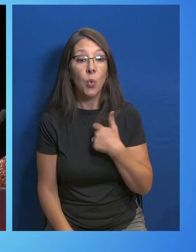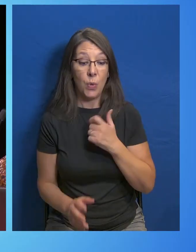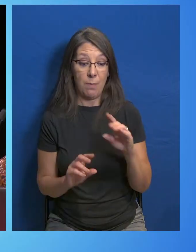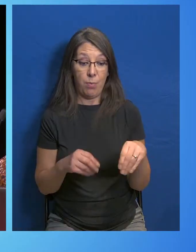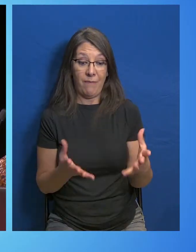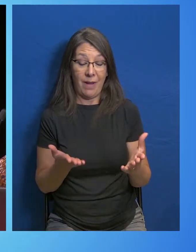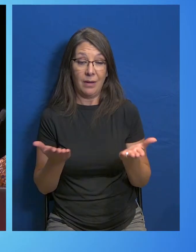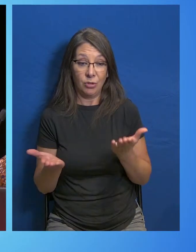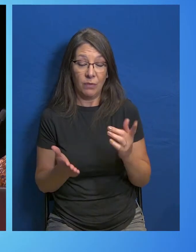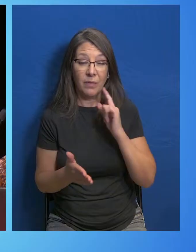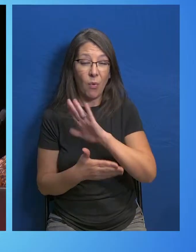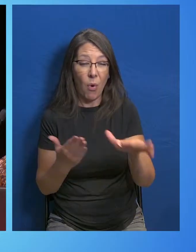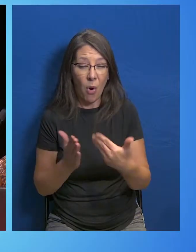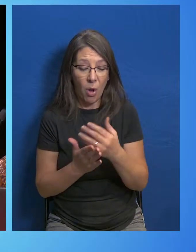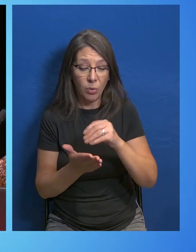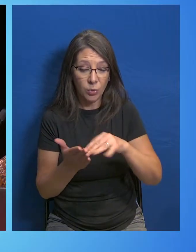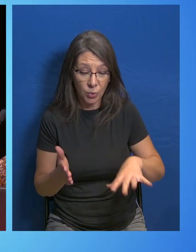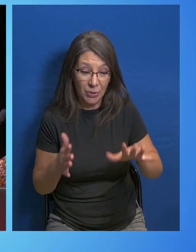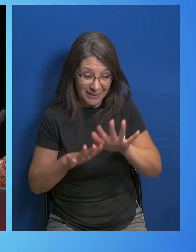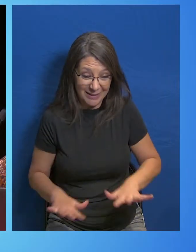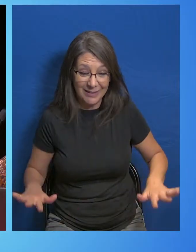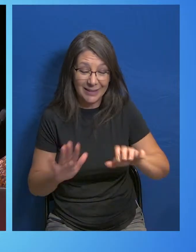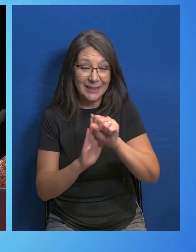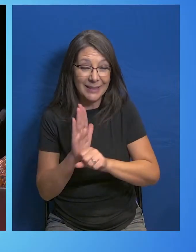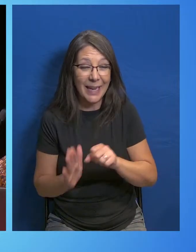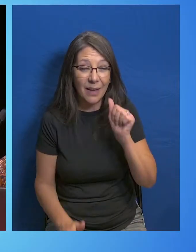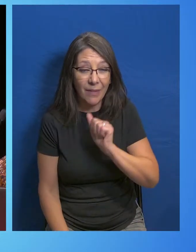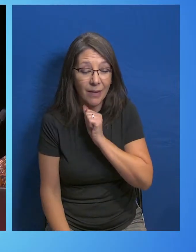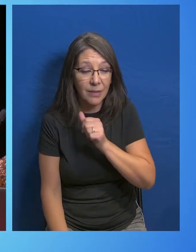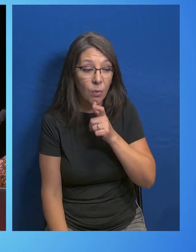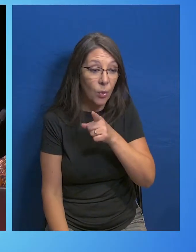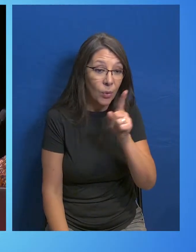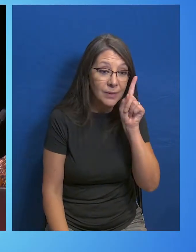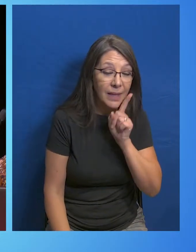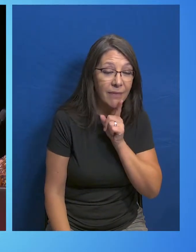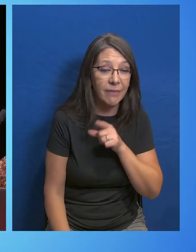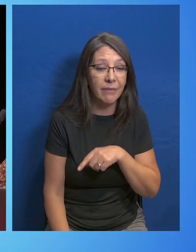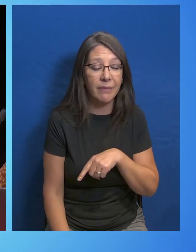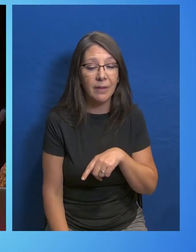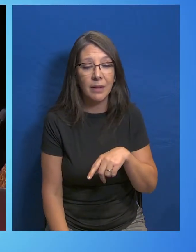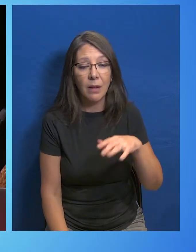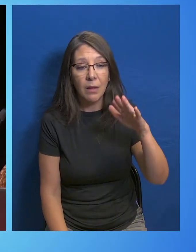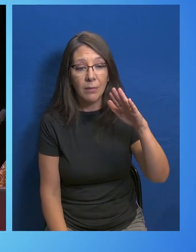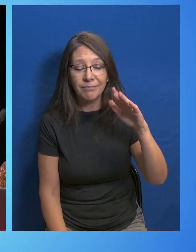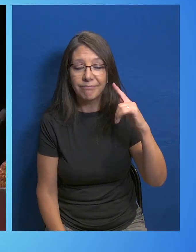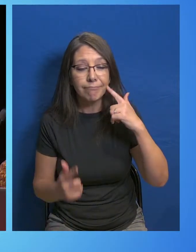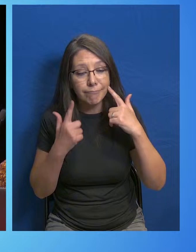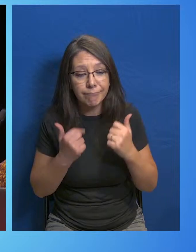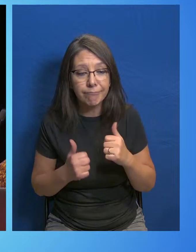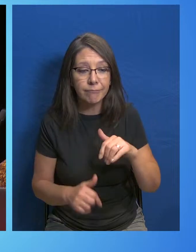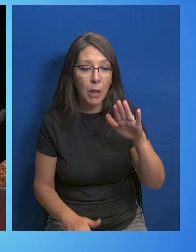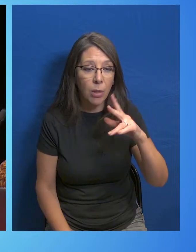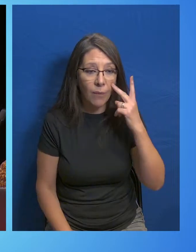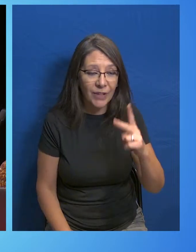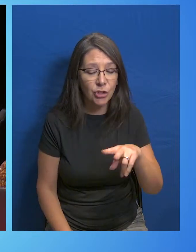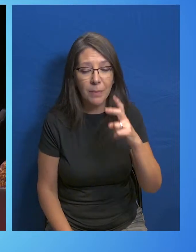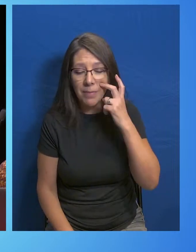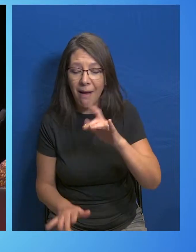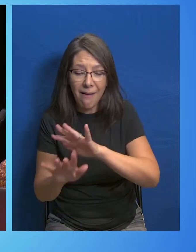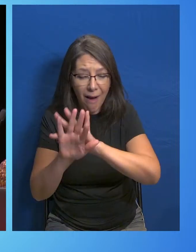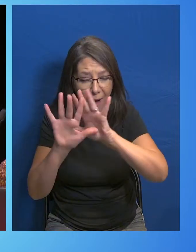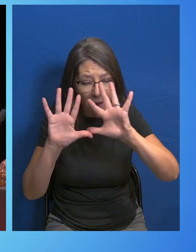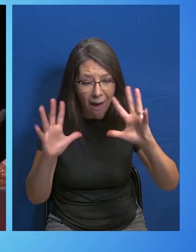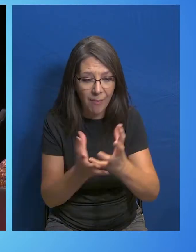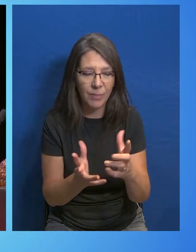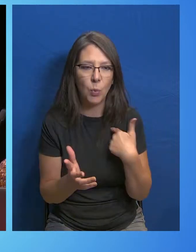throughout Arizona who are hard of hearing, deaf, and have low vision. As we look at what ASDB's spectrum of services